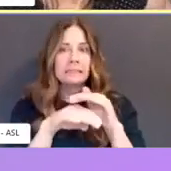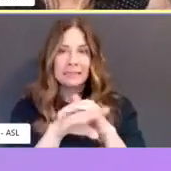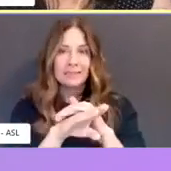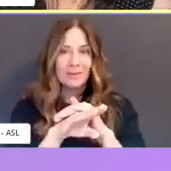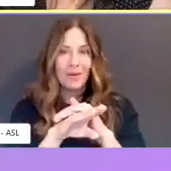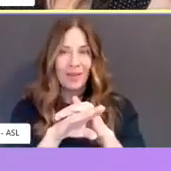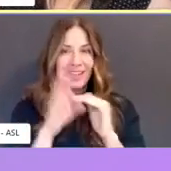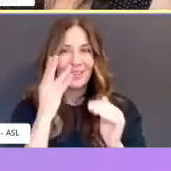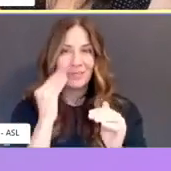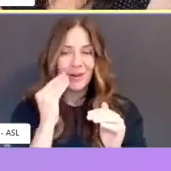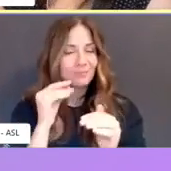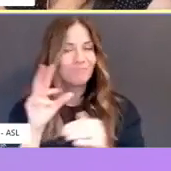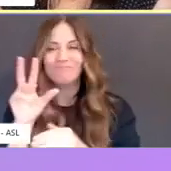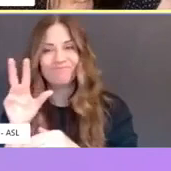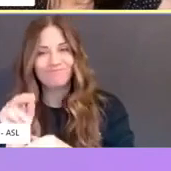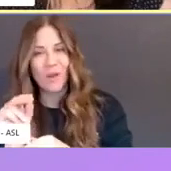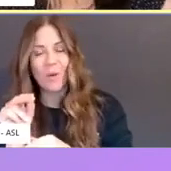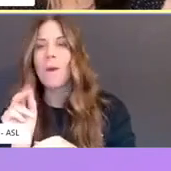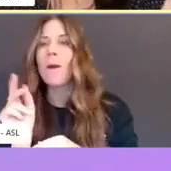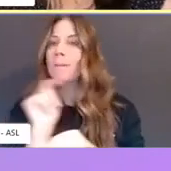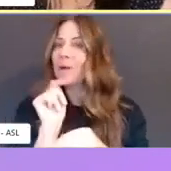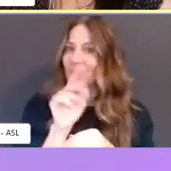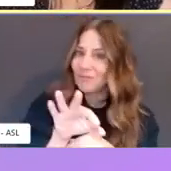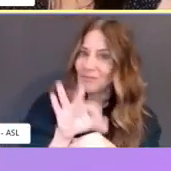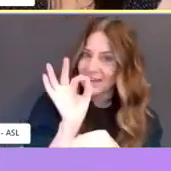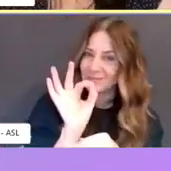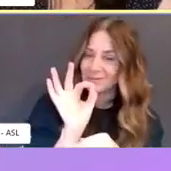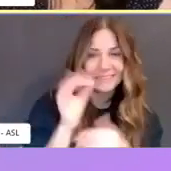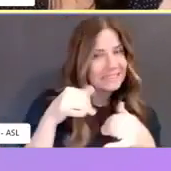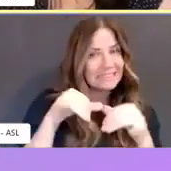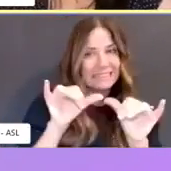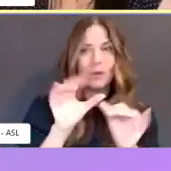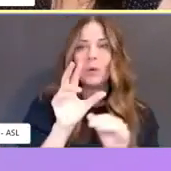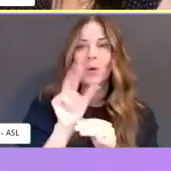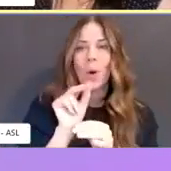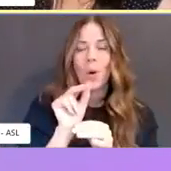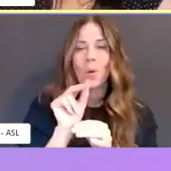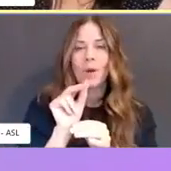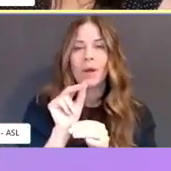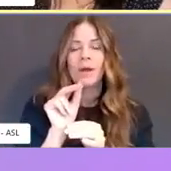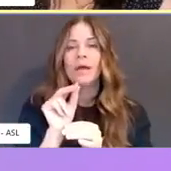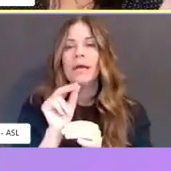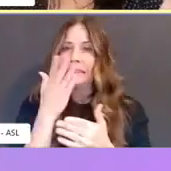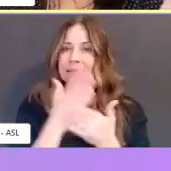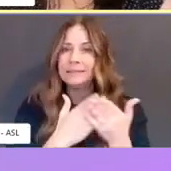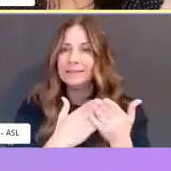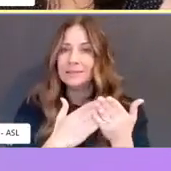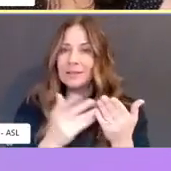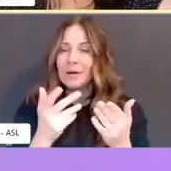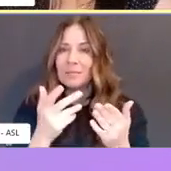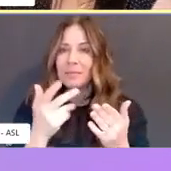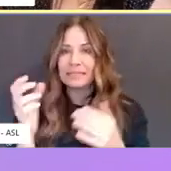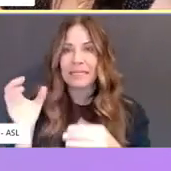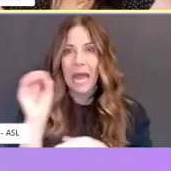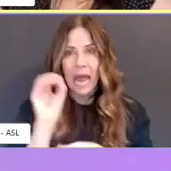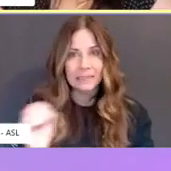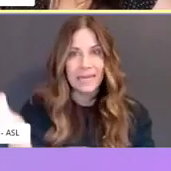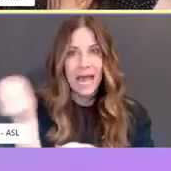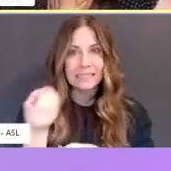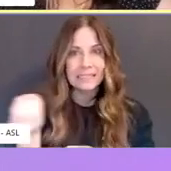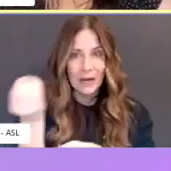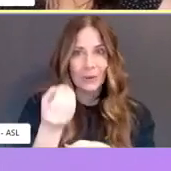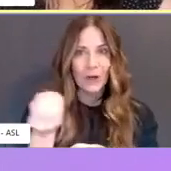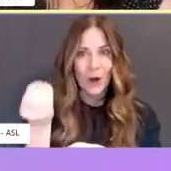Nope. Is the washroom findable? Still no. And in some jurisdictions, such as Ontario,